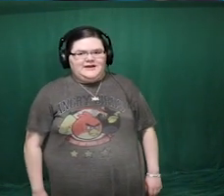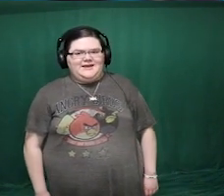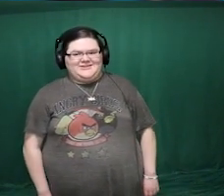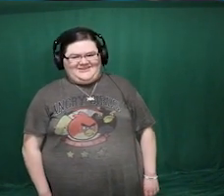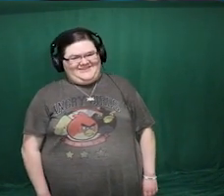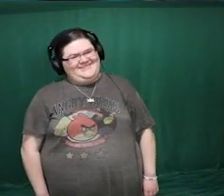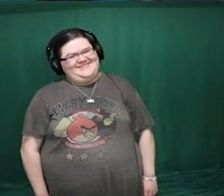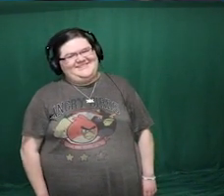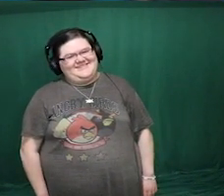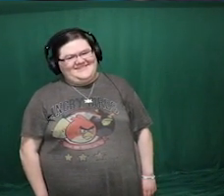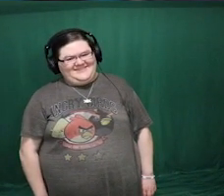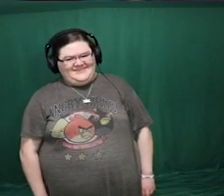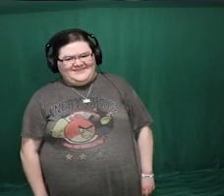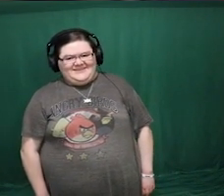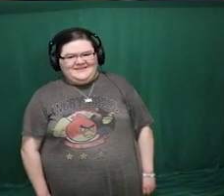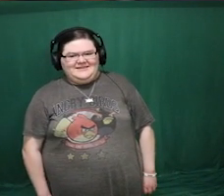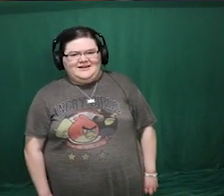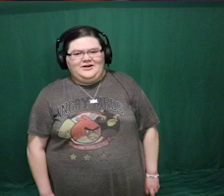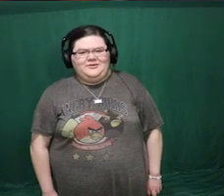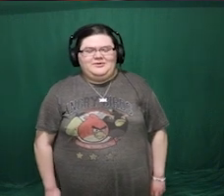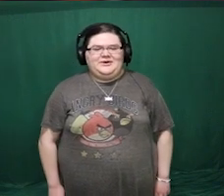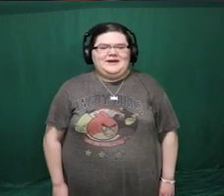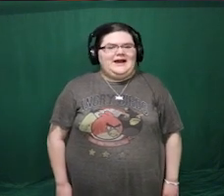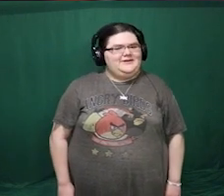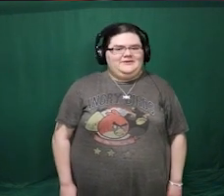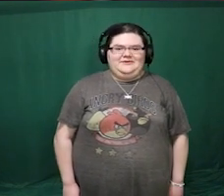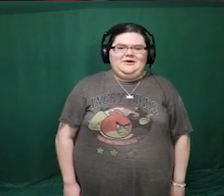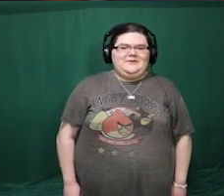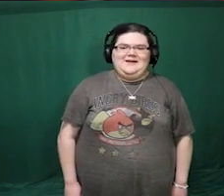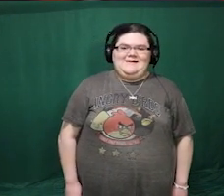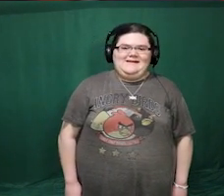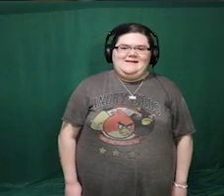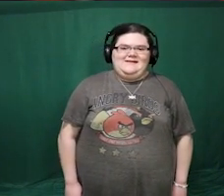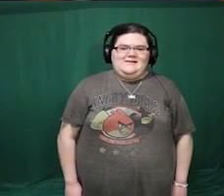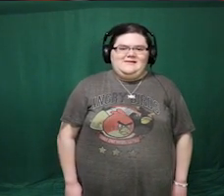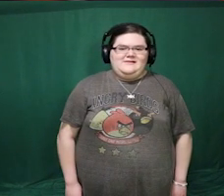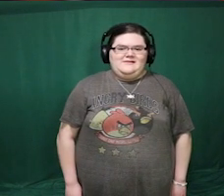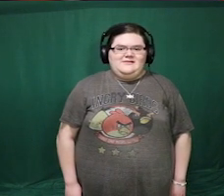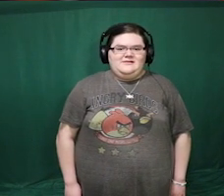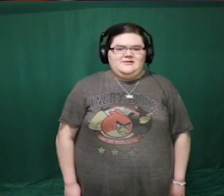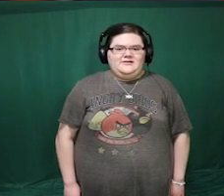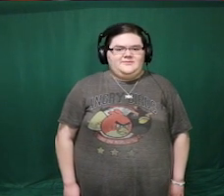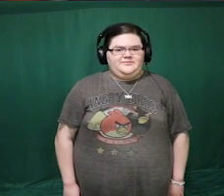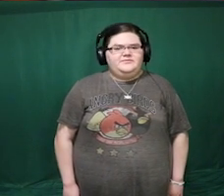Sports, yes! Leisure. Yes, no, yes, this is good. This oh is good. Boy, this I good. Don't know.